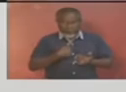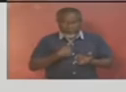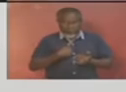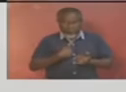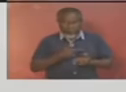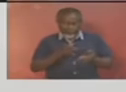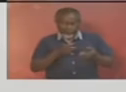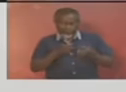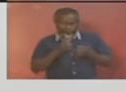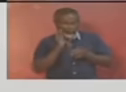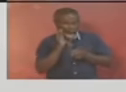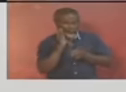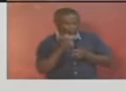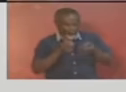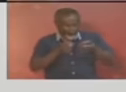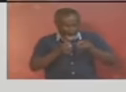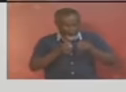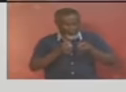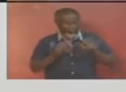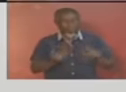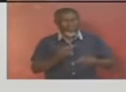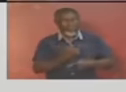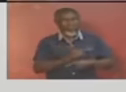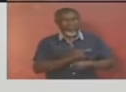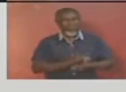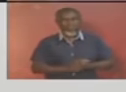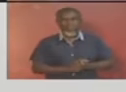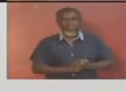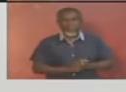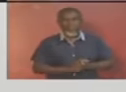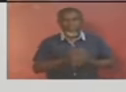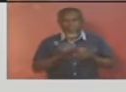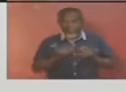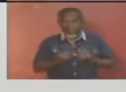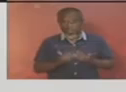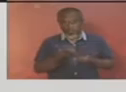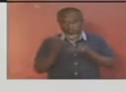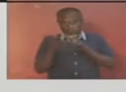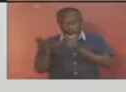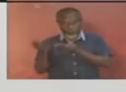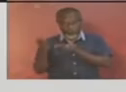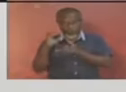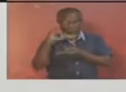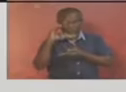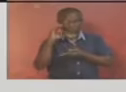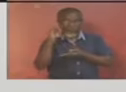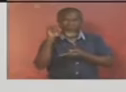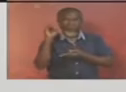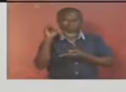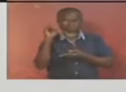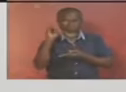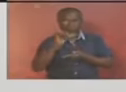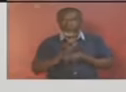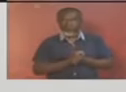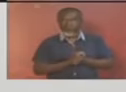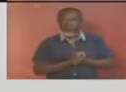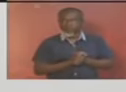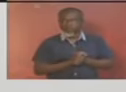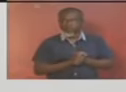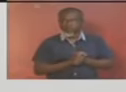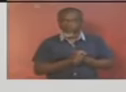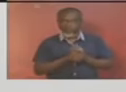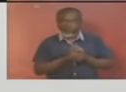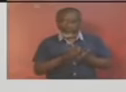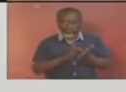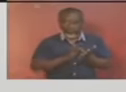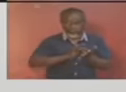media conference. We go straight into the presentation from the Chief Medical Officer, who will give us the clinical update and some